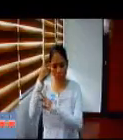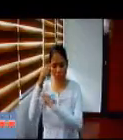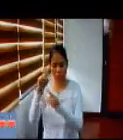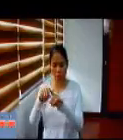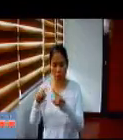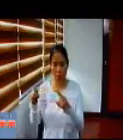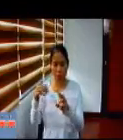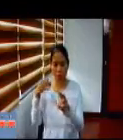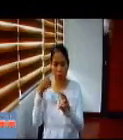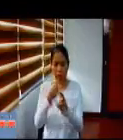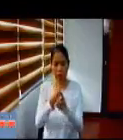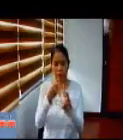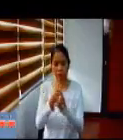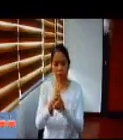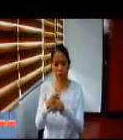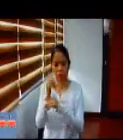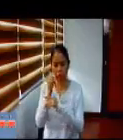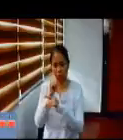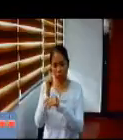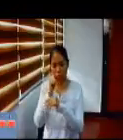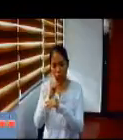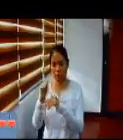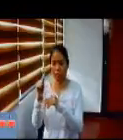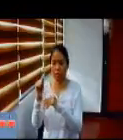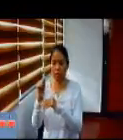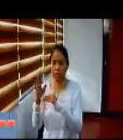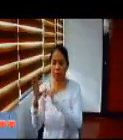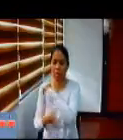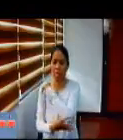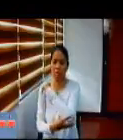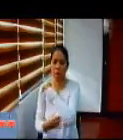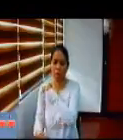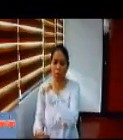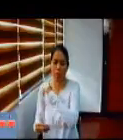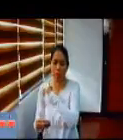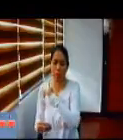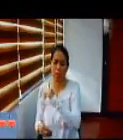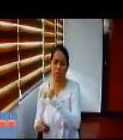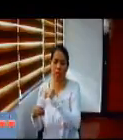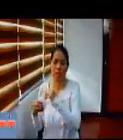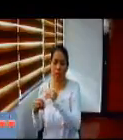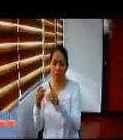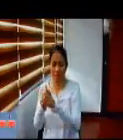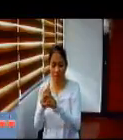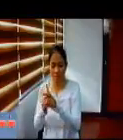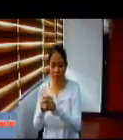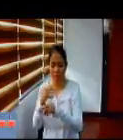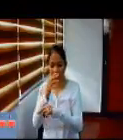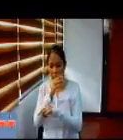victims will also be the poor and those in the agricultural sector.